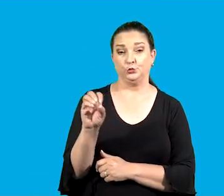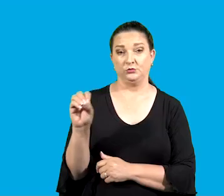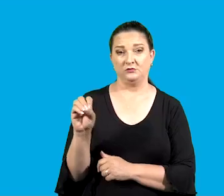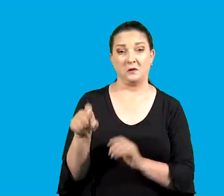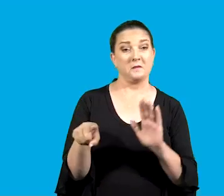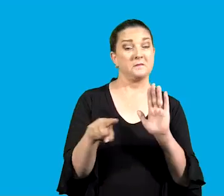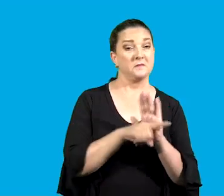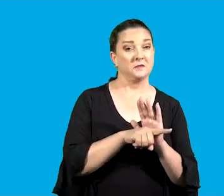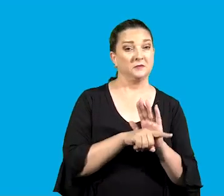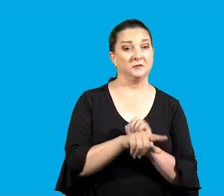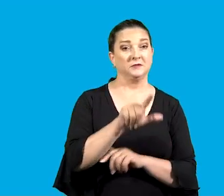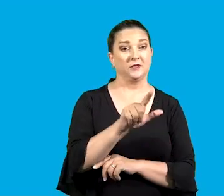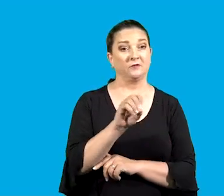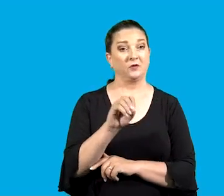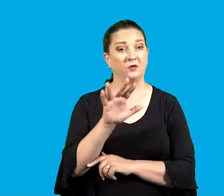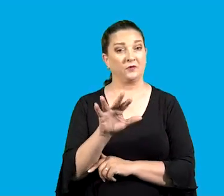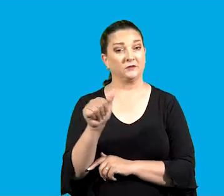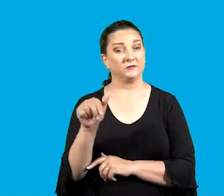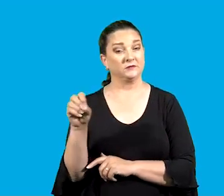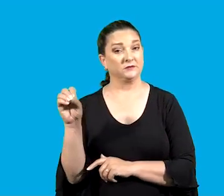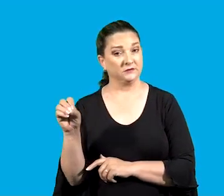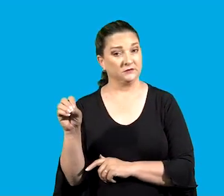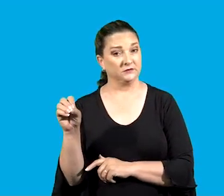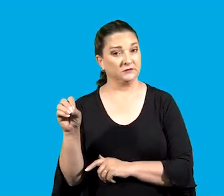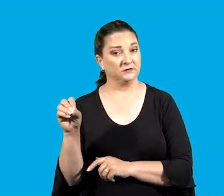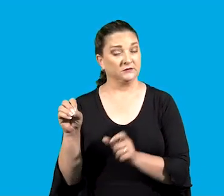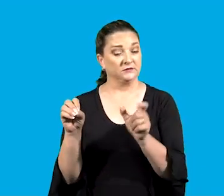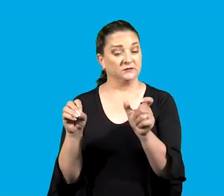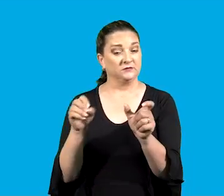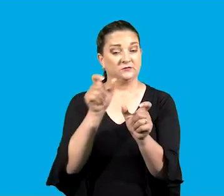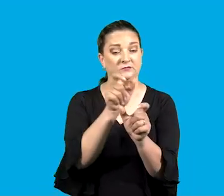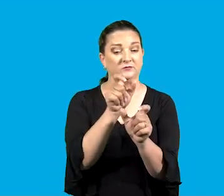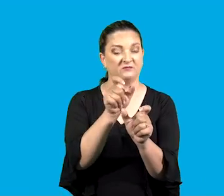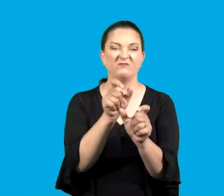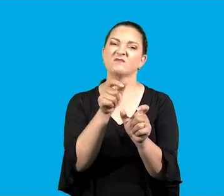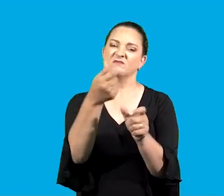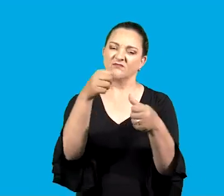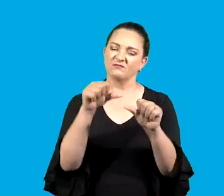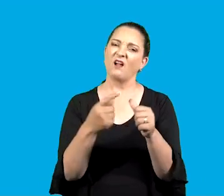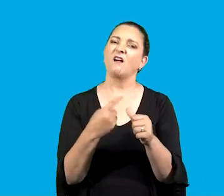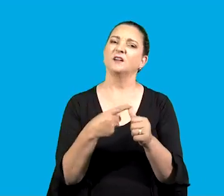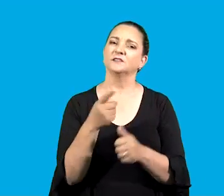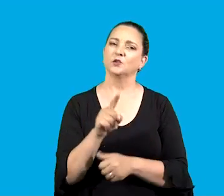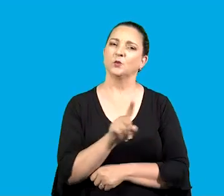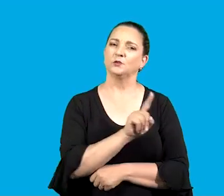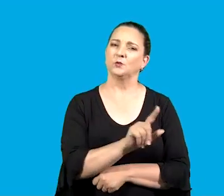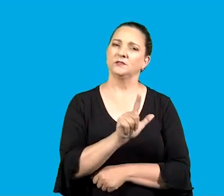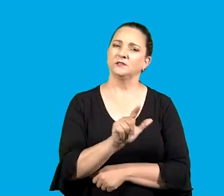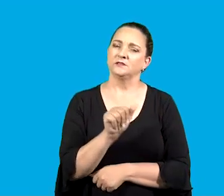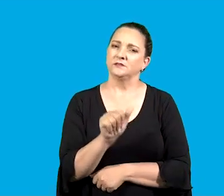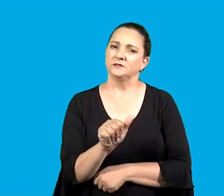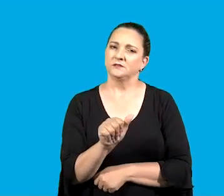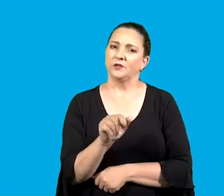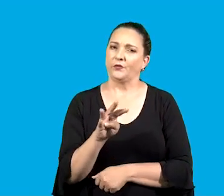882,000, that was the budgeted, minus the 705, 600, it will give you an amount that is